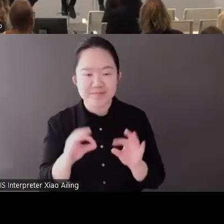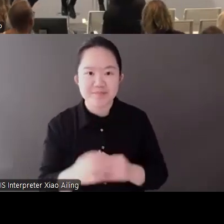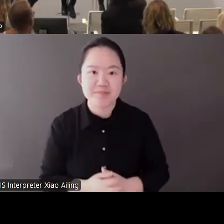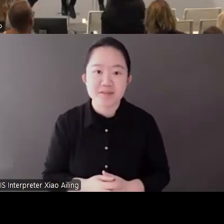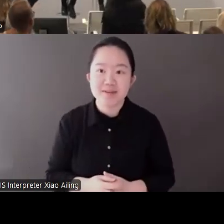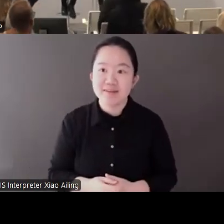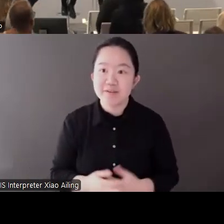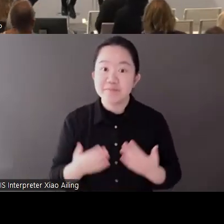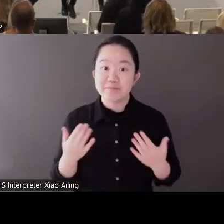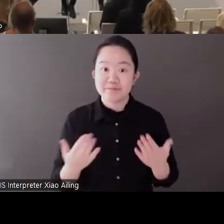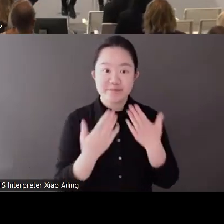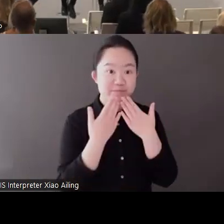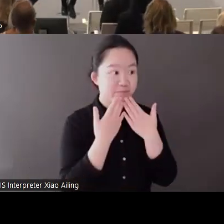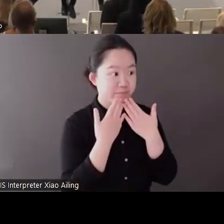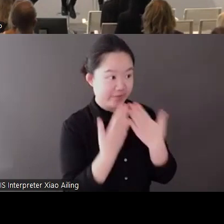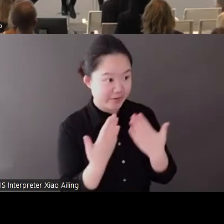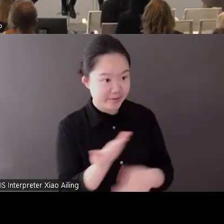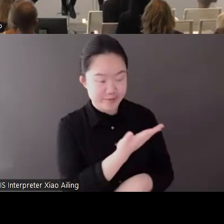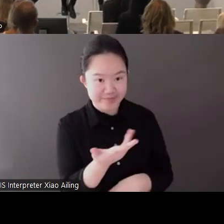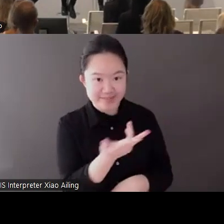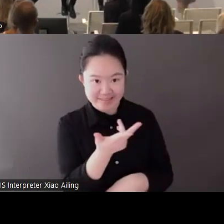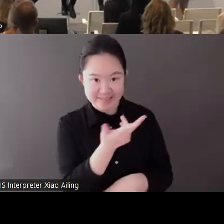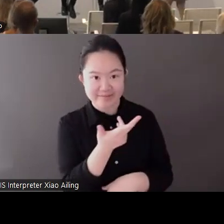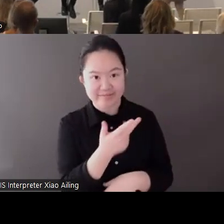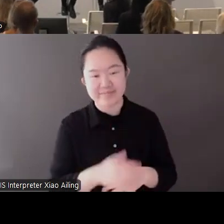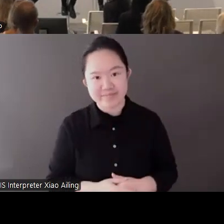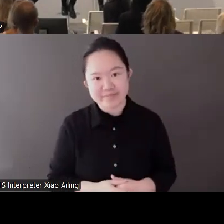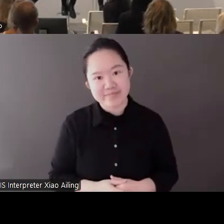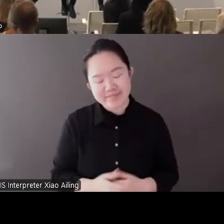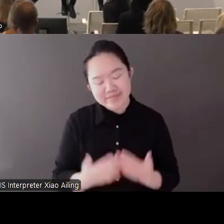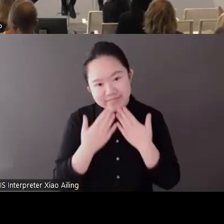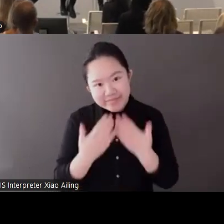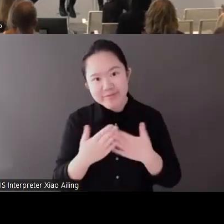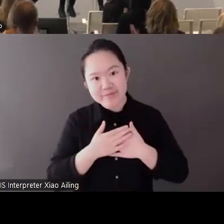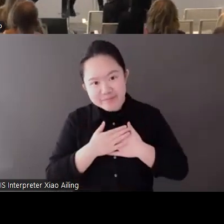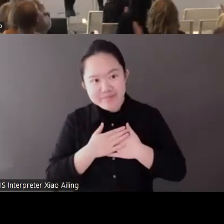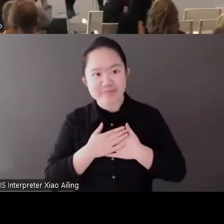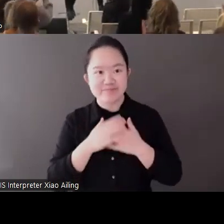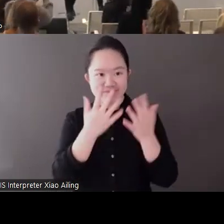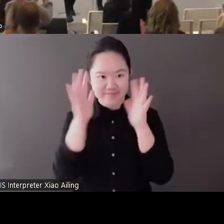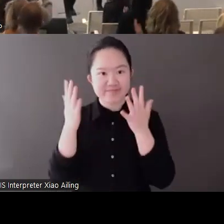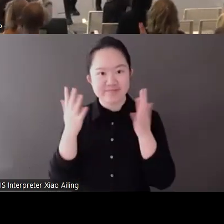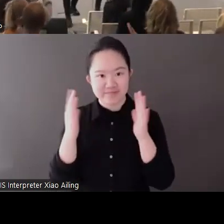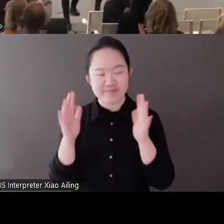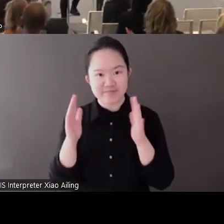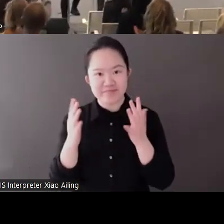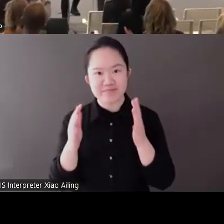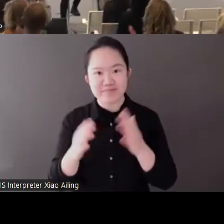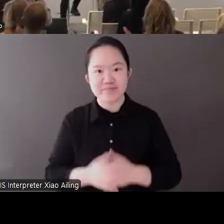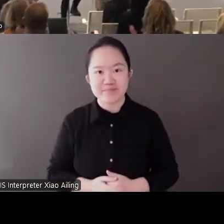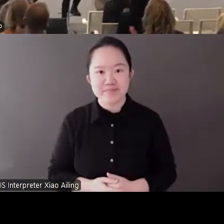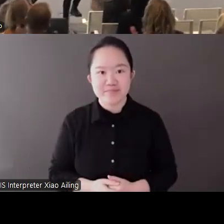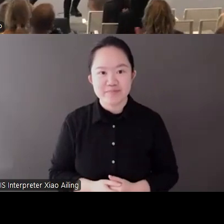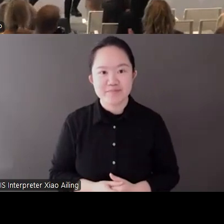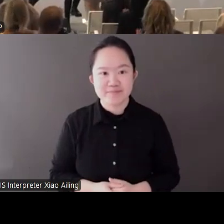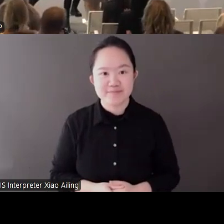really moving into the last bits and pieces here. So thank you very much. Applause, please. You will get this one. If